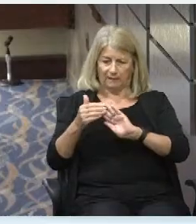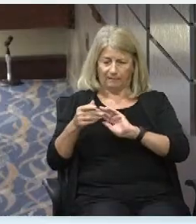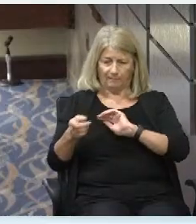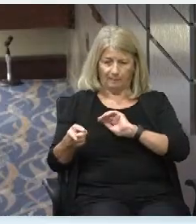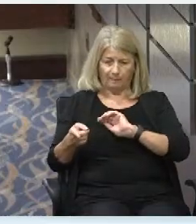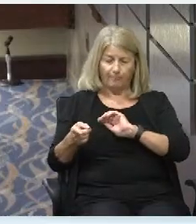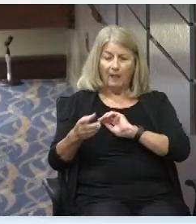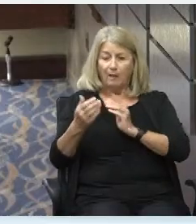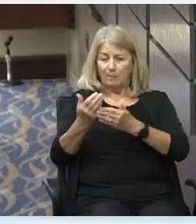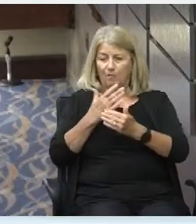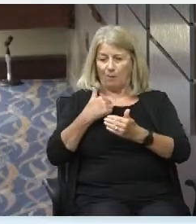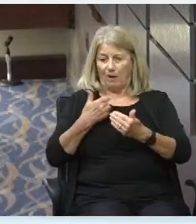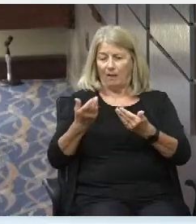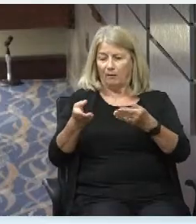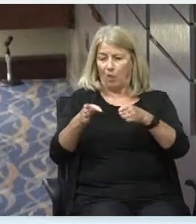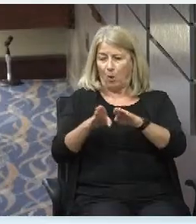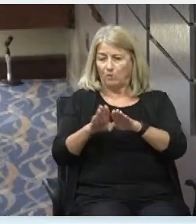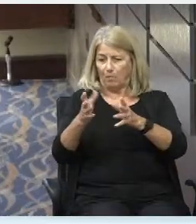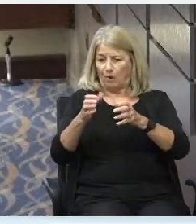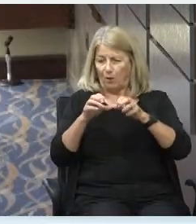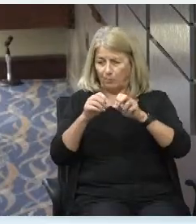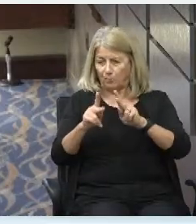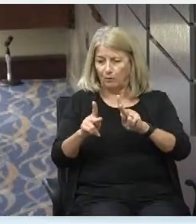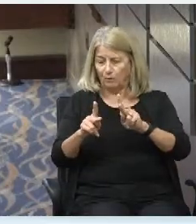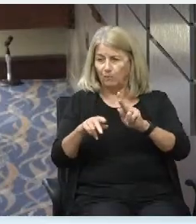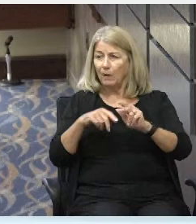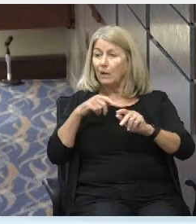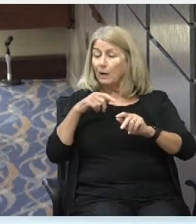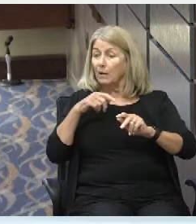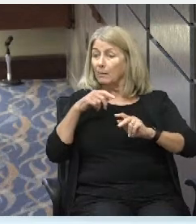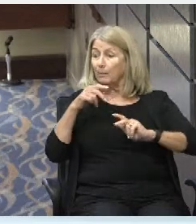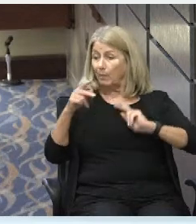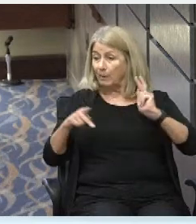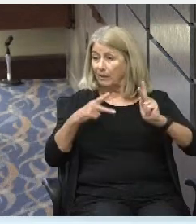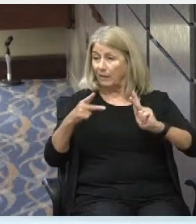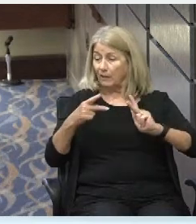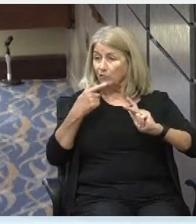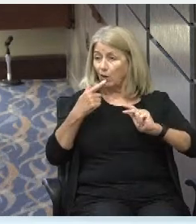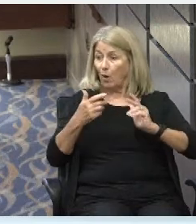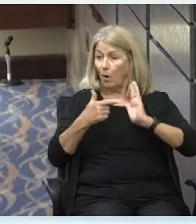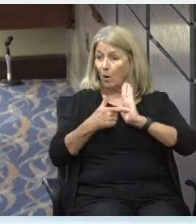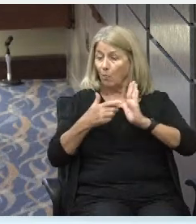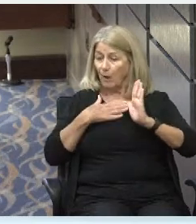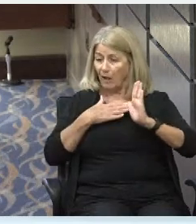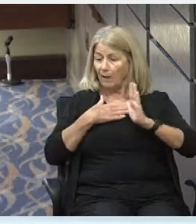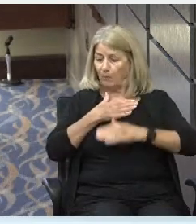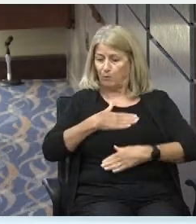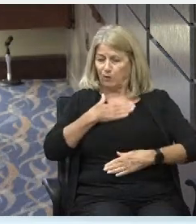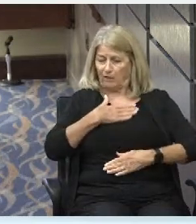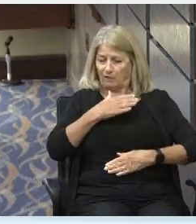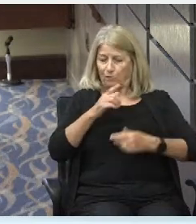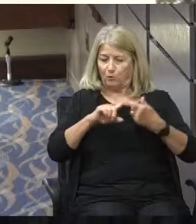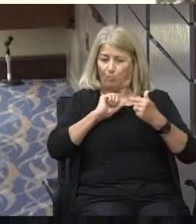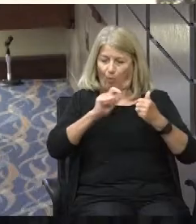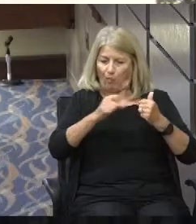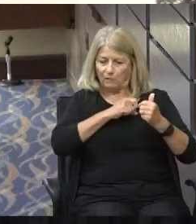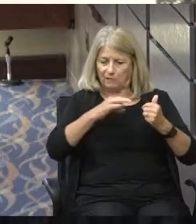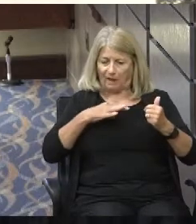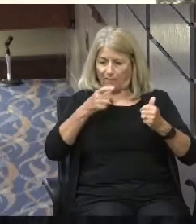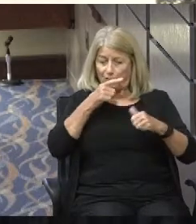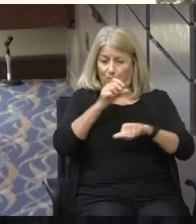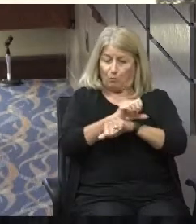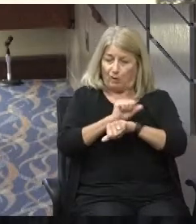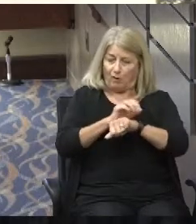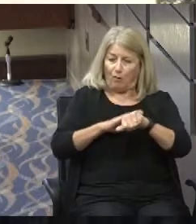And before I close, I want to take this opportunity also to publicly show my appreciation and thanks to all of the staff that have been working diligently on this project. It took many